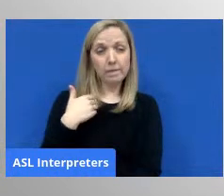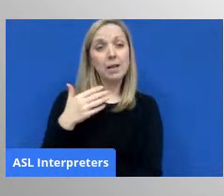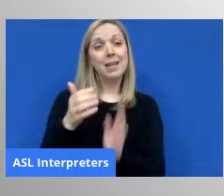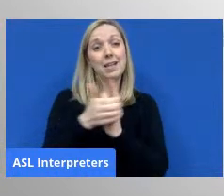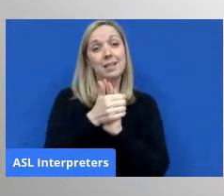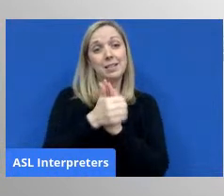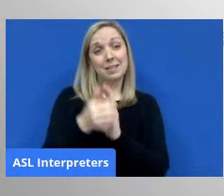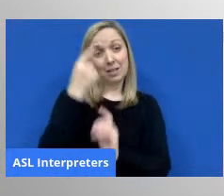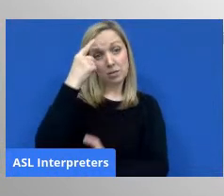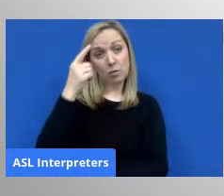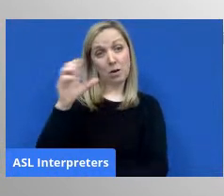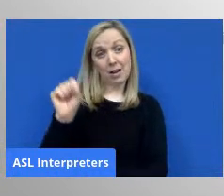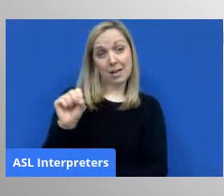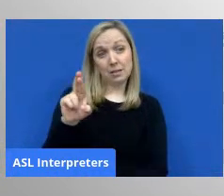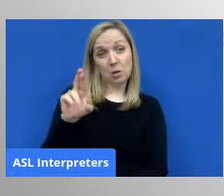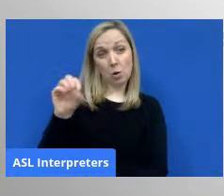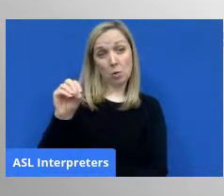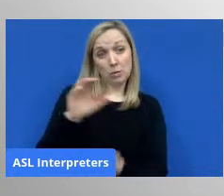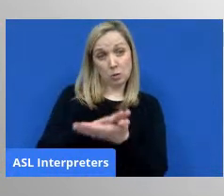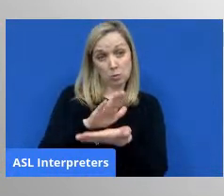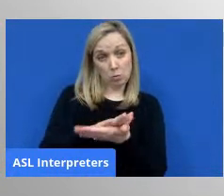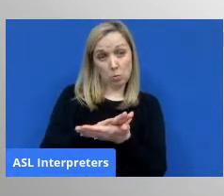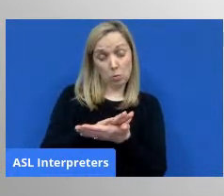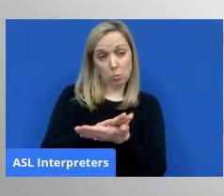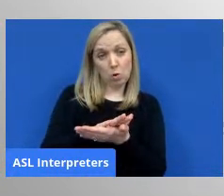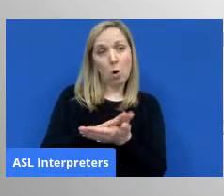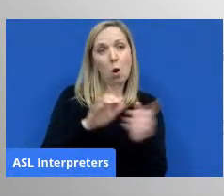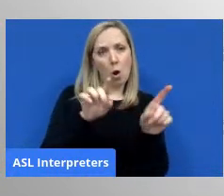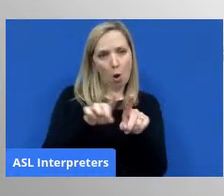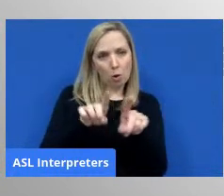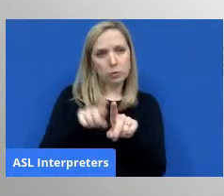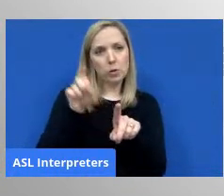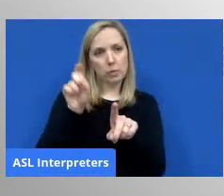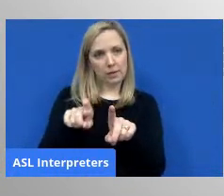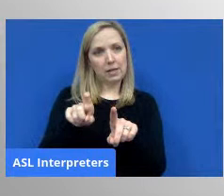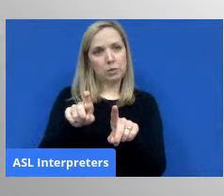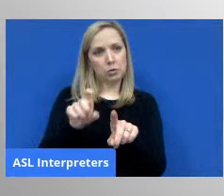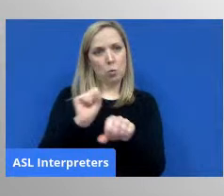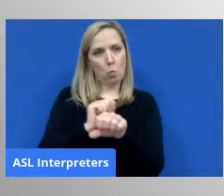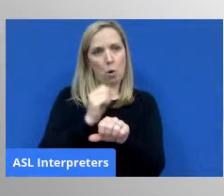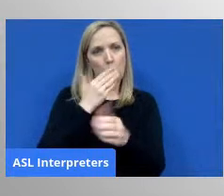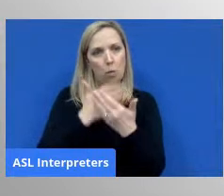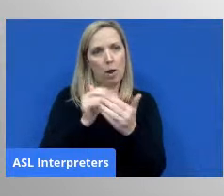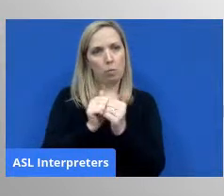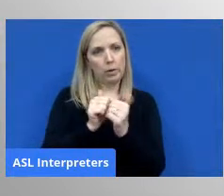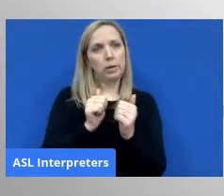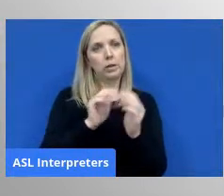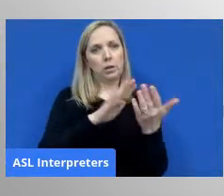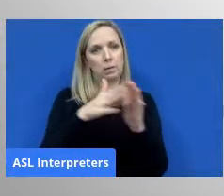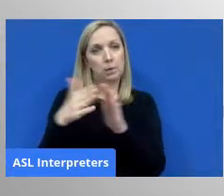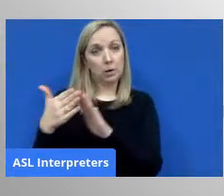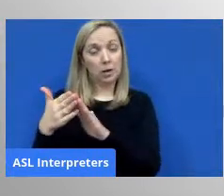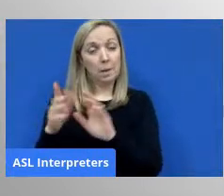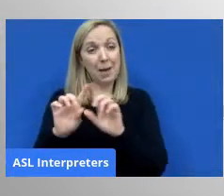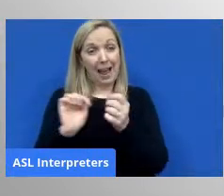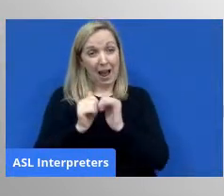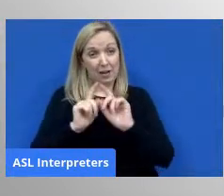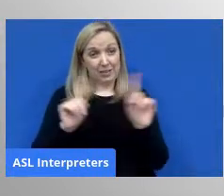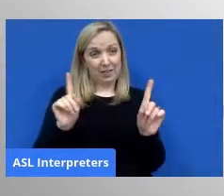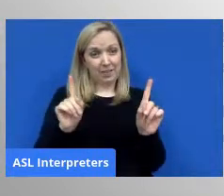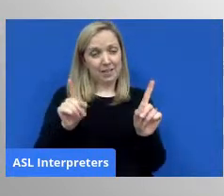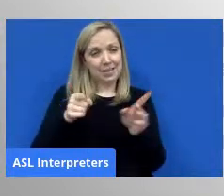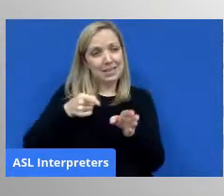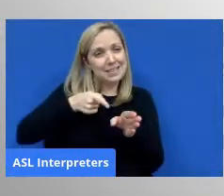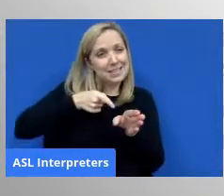for SROs in the school are also needed to be effective in the community. The difference would be the specialized participation